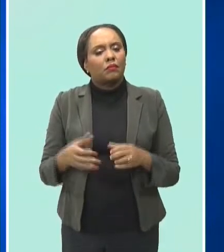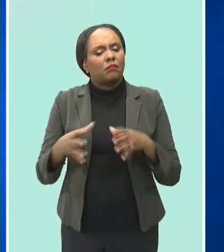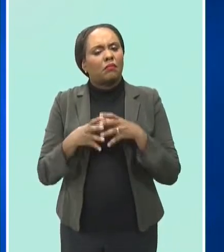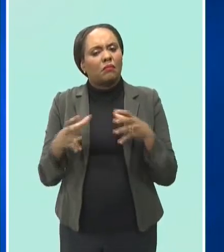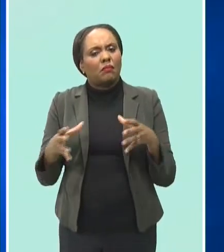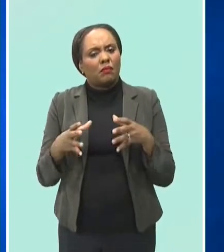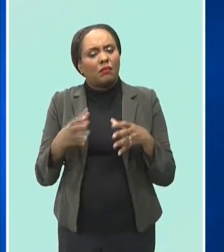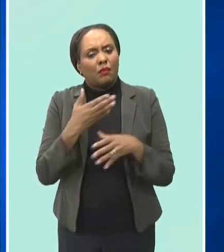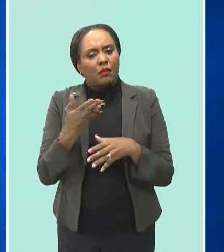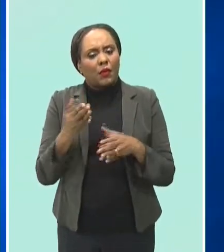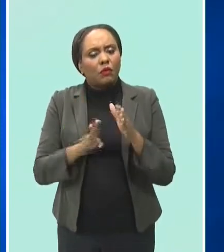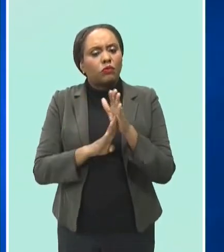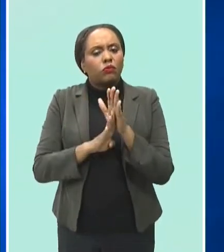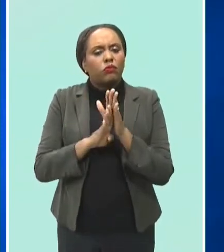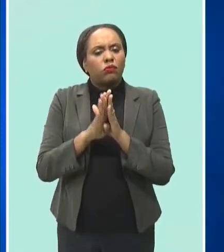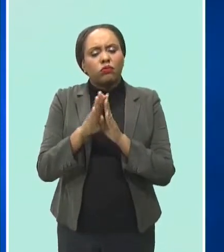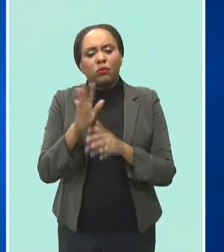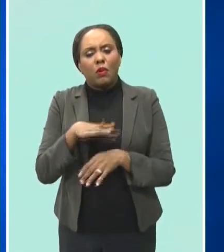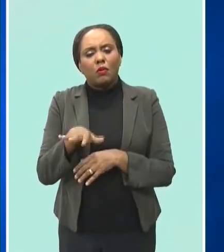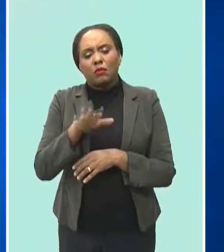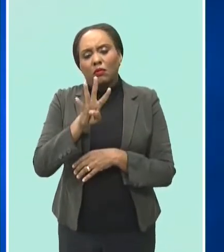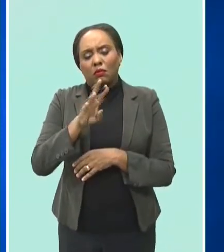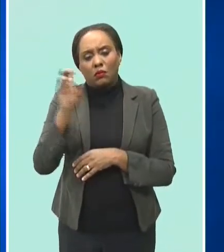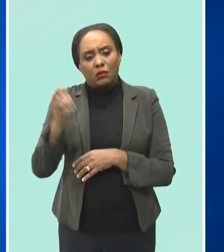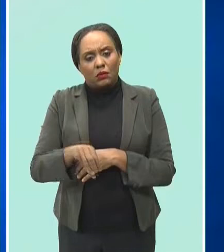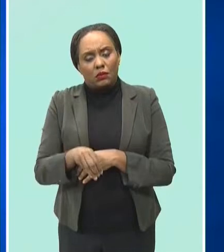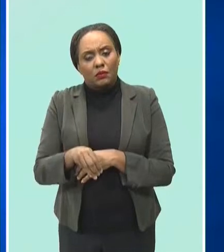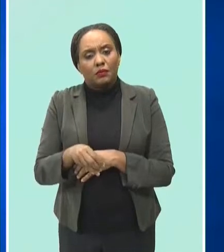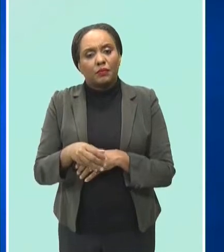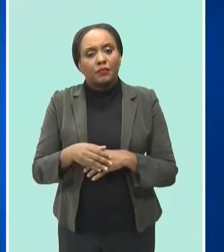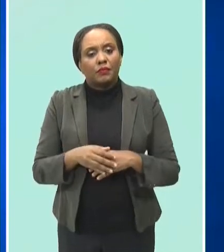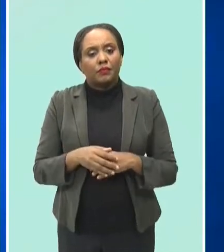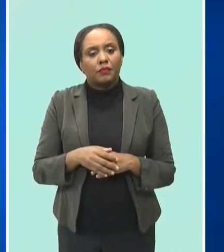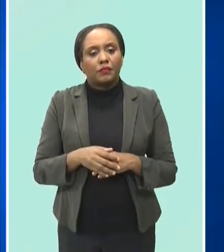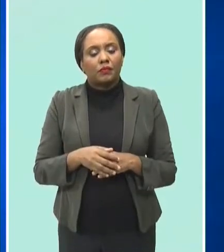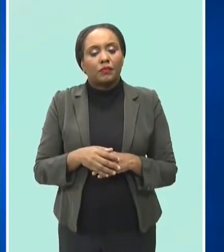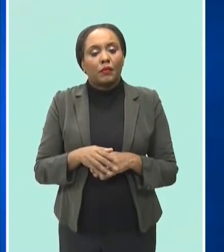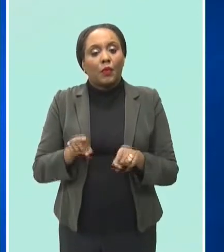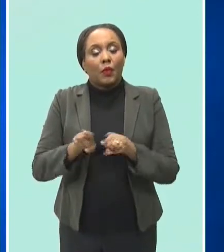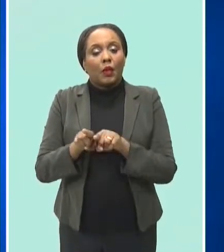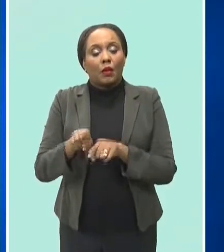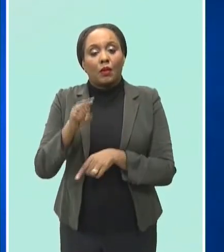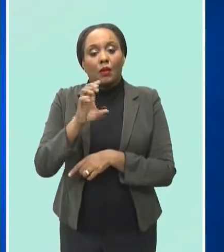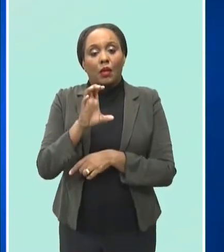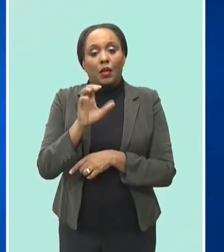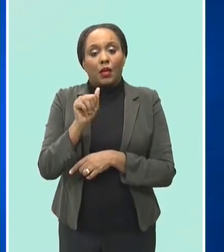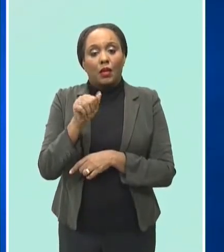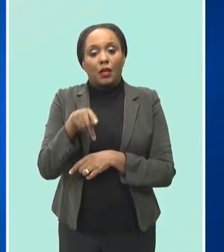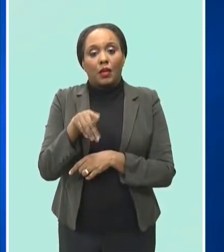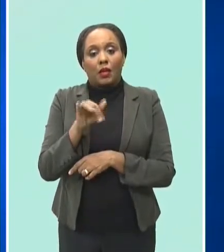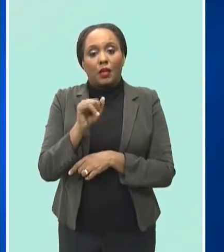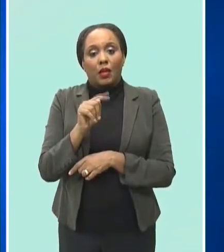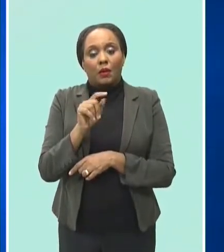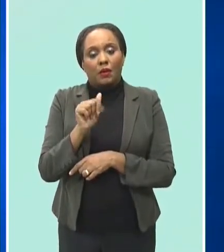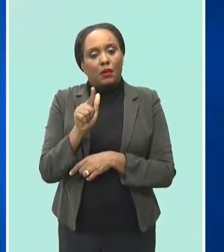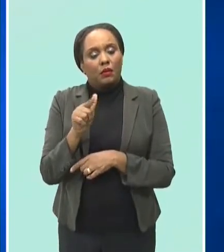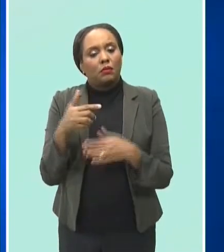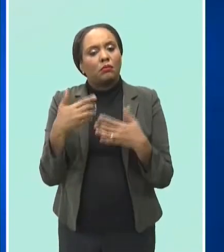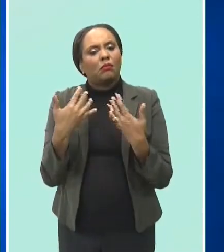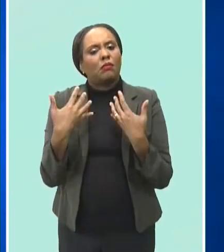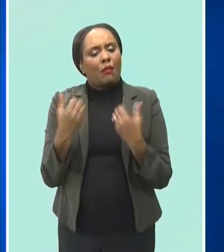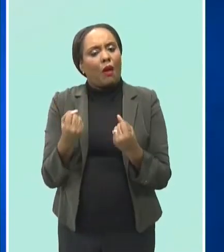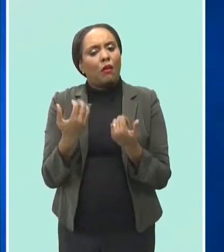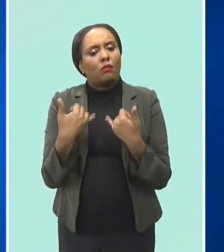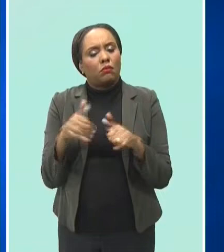recessionary environment, grew by about 4%. And the capital in the aggregate also remained relatively strong,